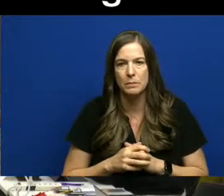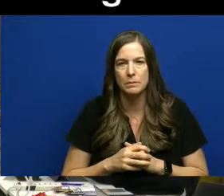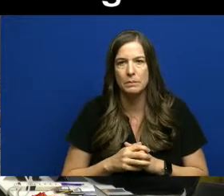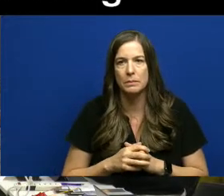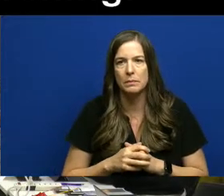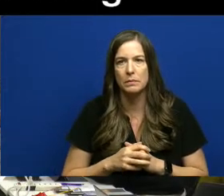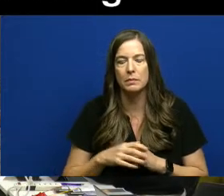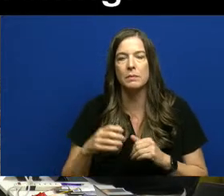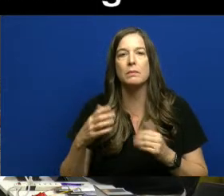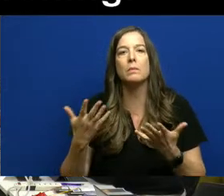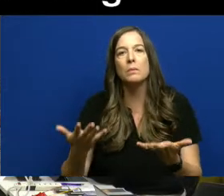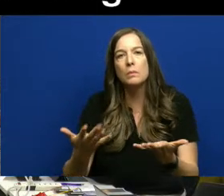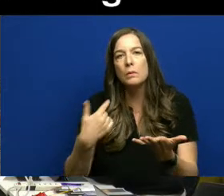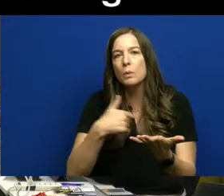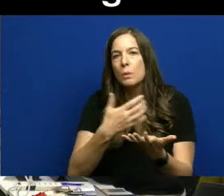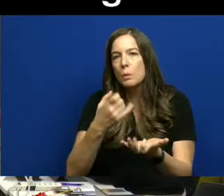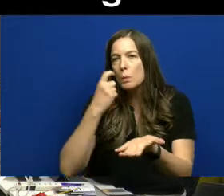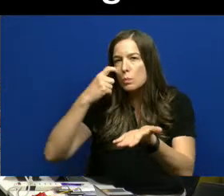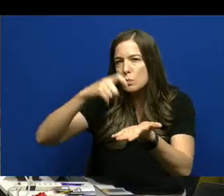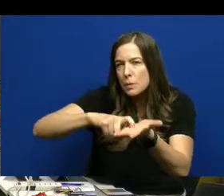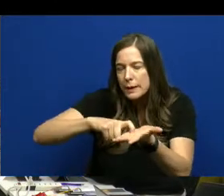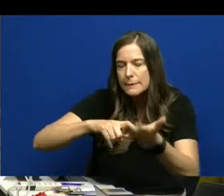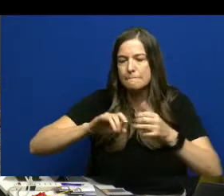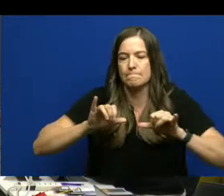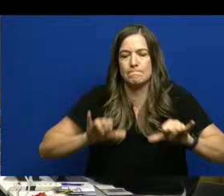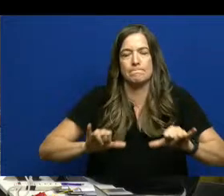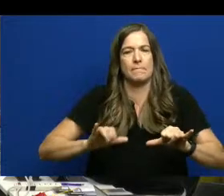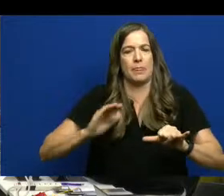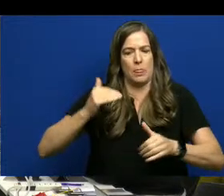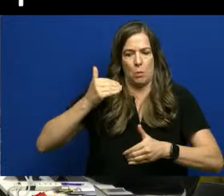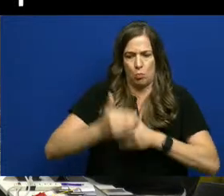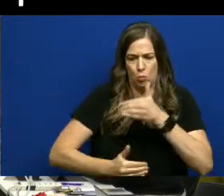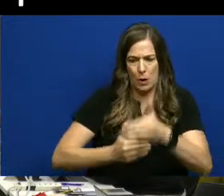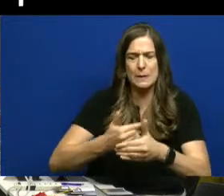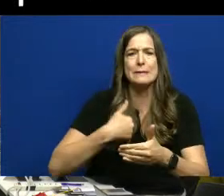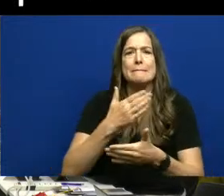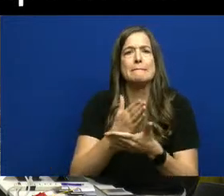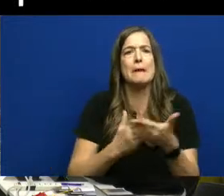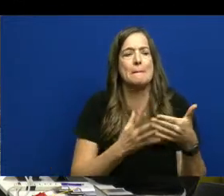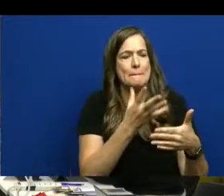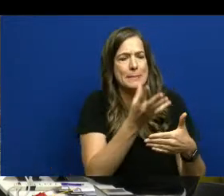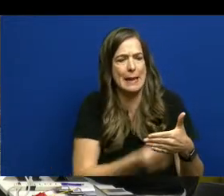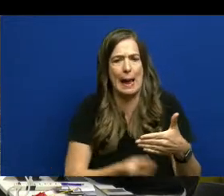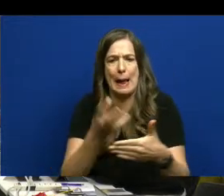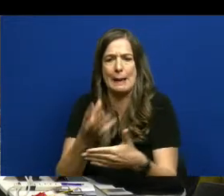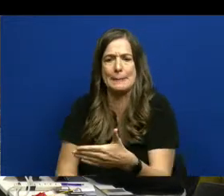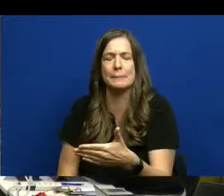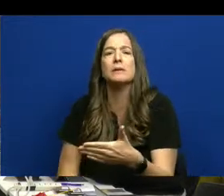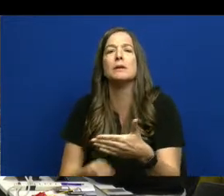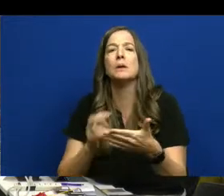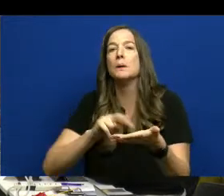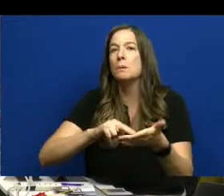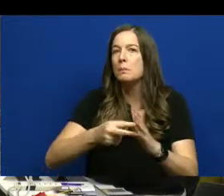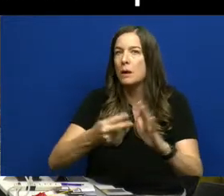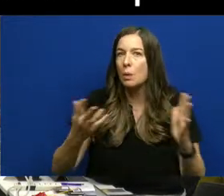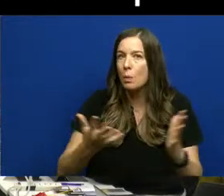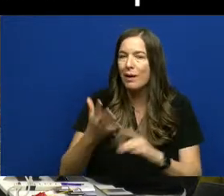To recognize that we have identified some gaps in our process for tonight's presentations, they will be put on hold.